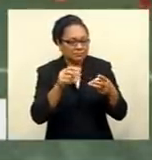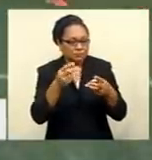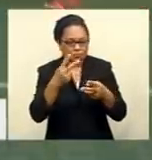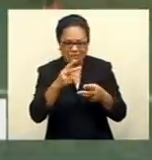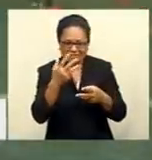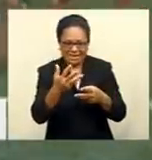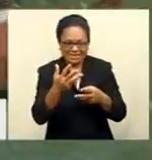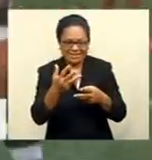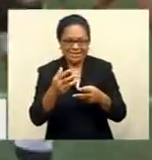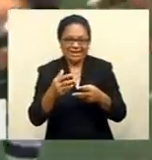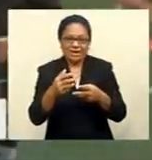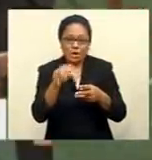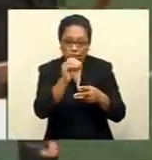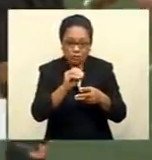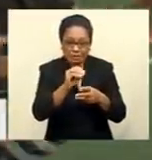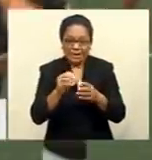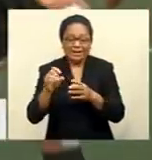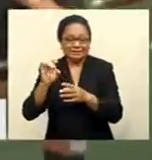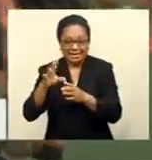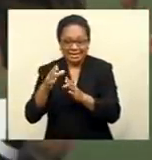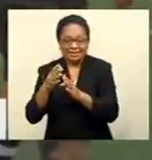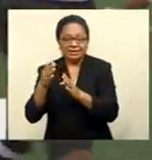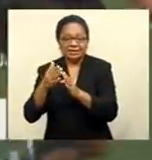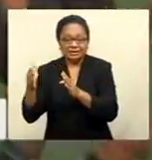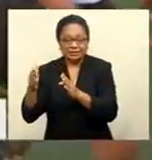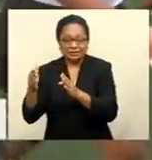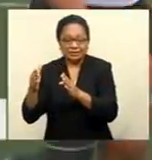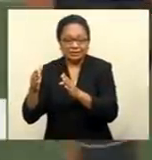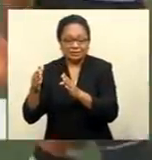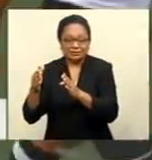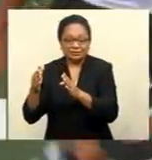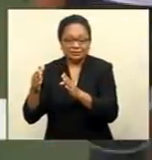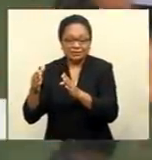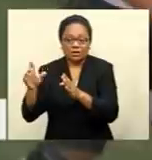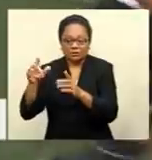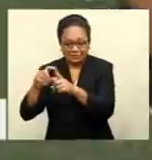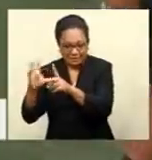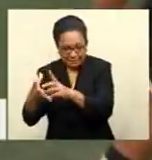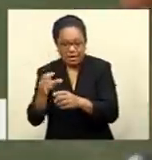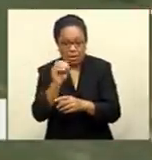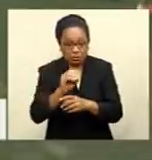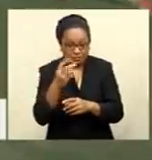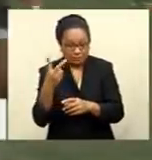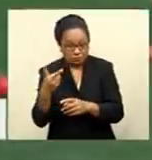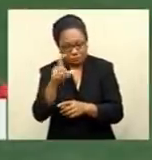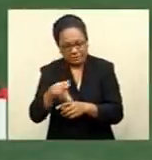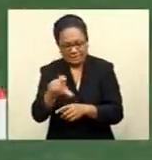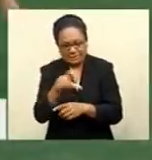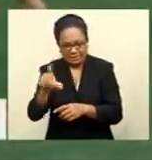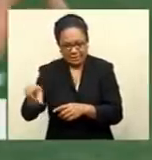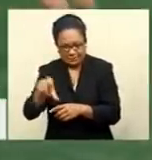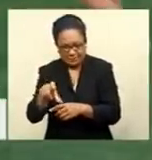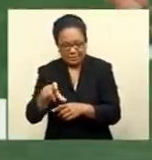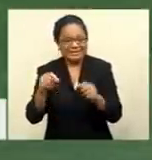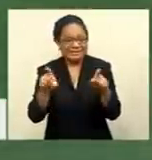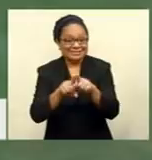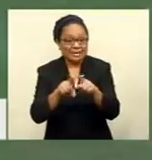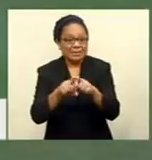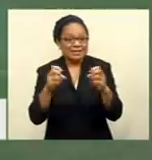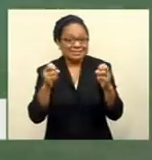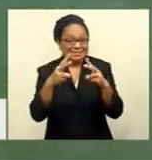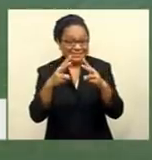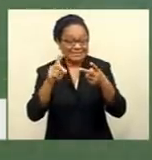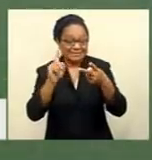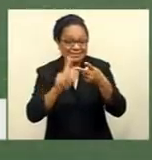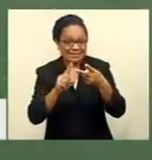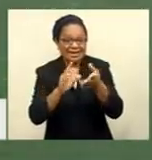October and 10th to 12th of December will not go ahead as planned this year. In addition, the Sydney and Hamilton